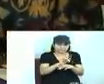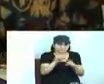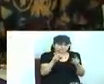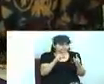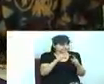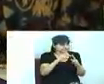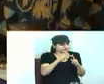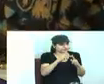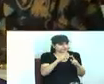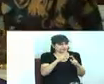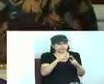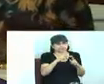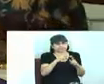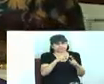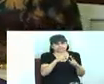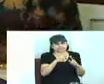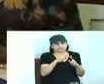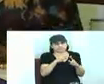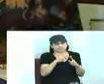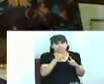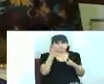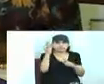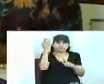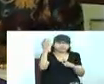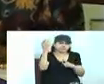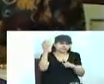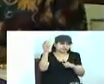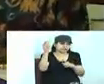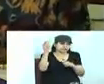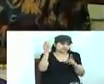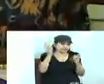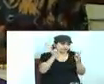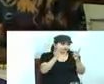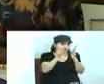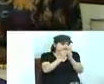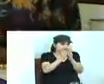when you met in the upper room